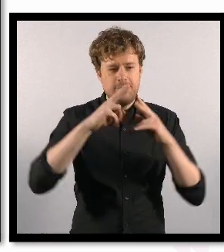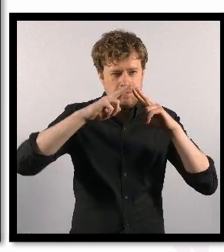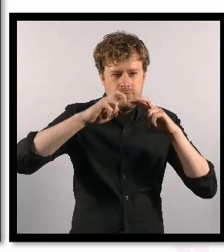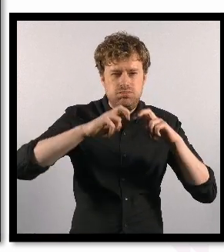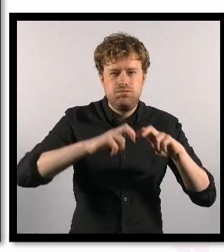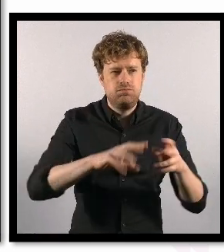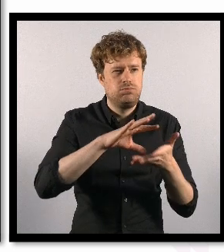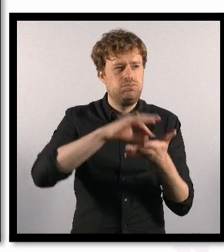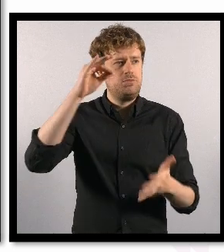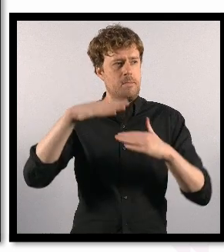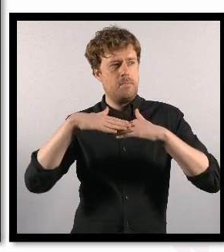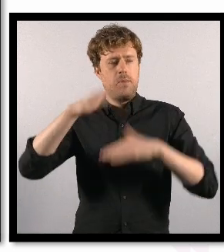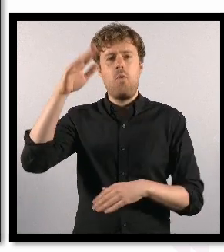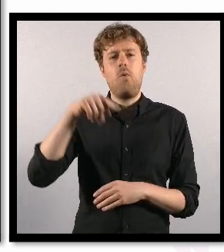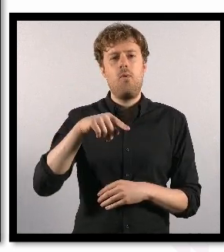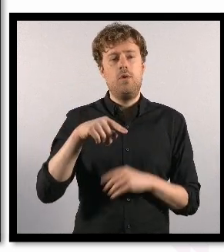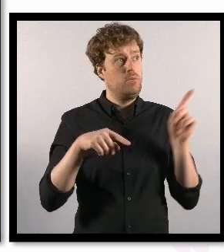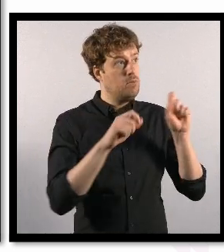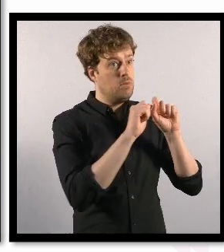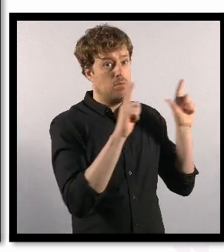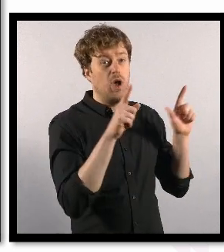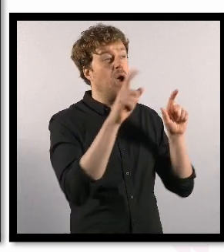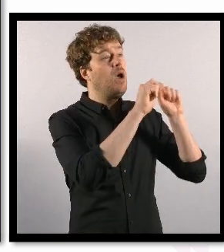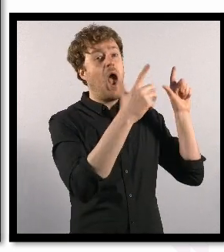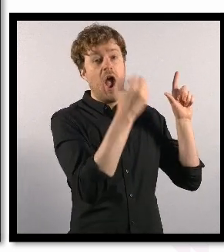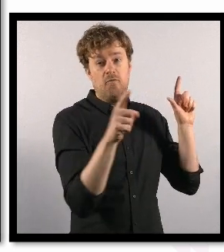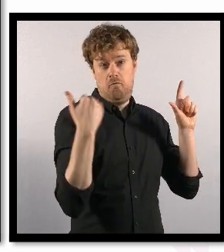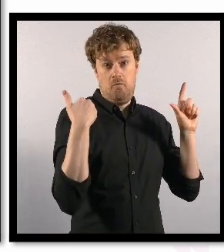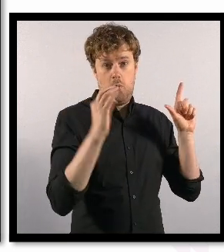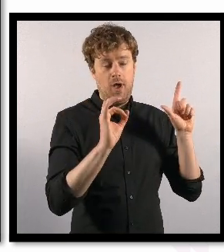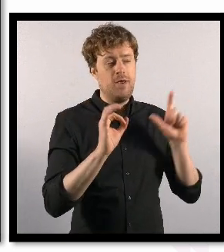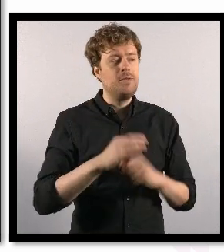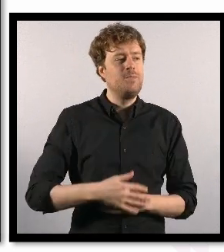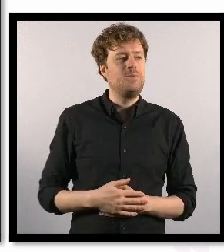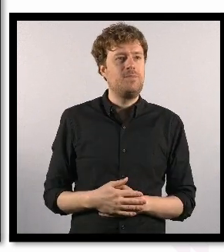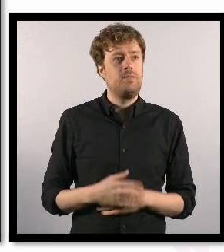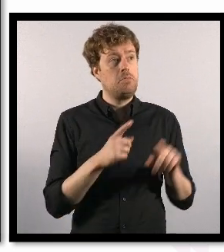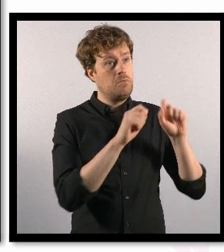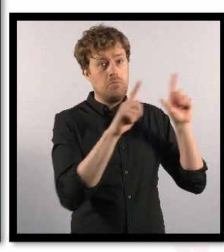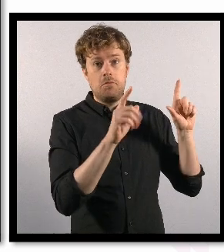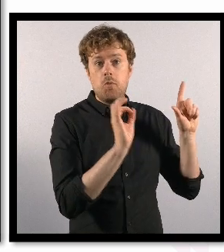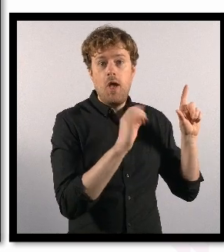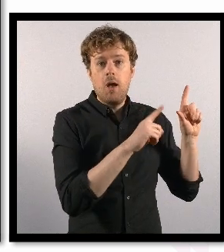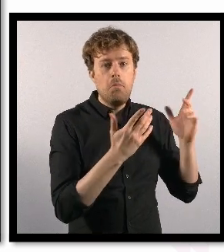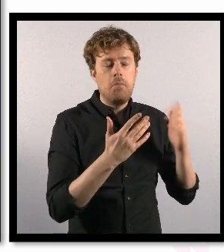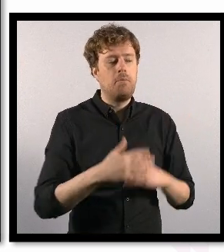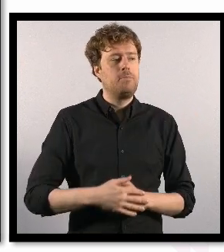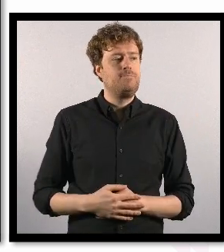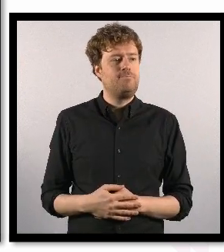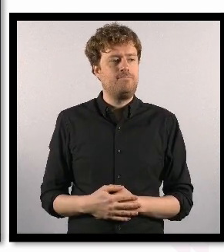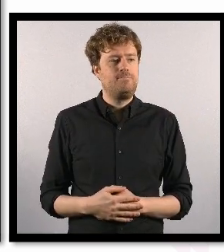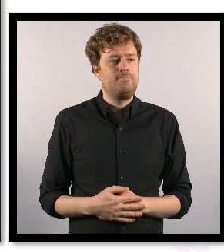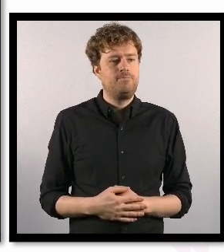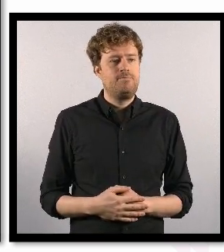Look at this example. We generated with a text-to-video experiment here, model, this video. So